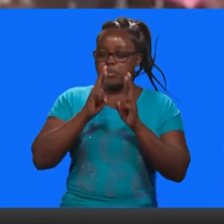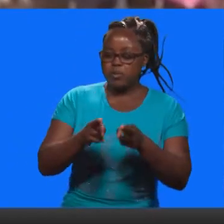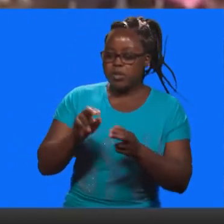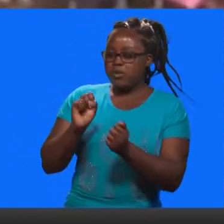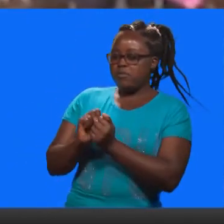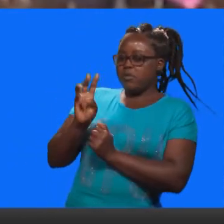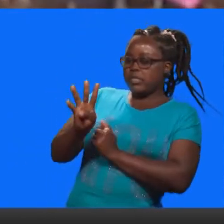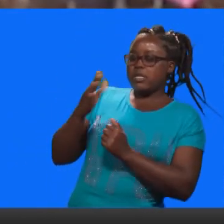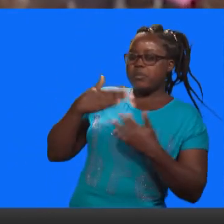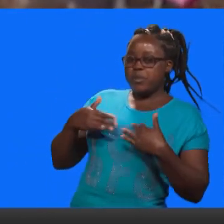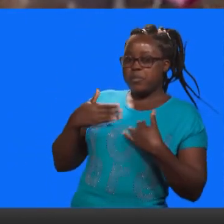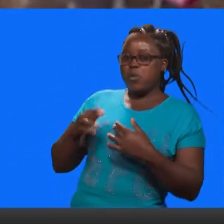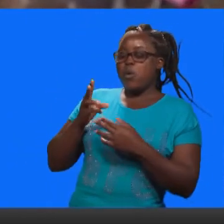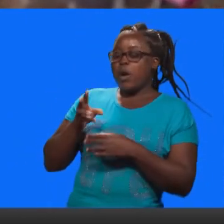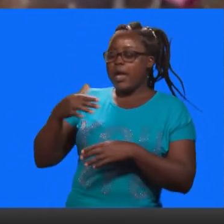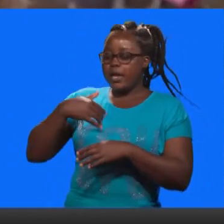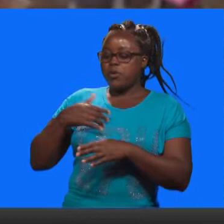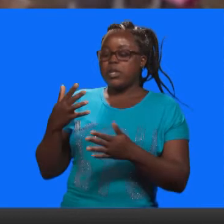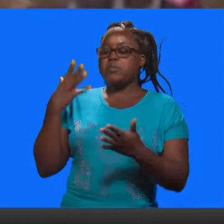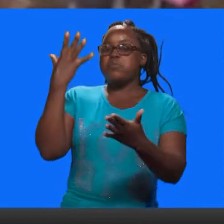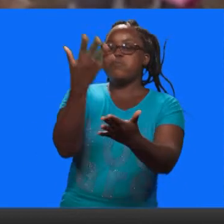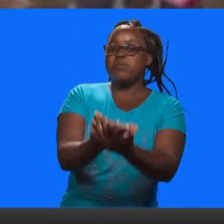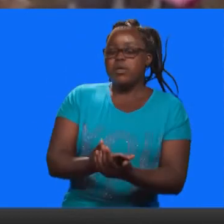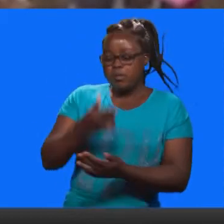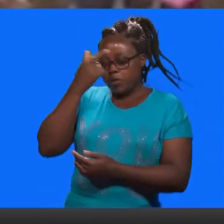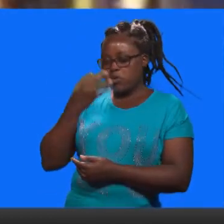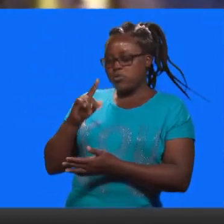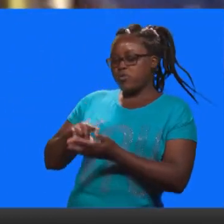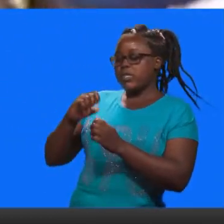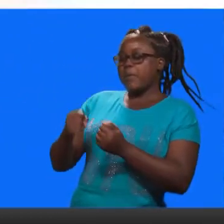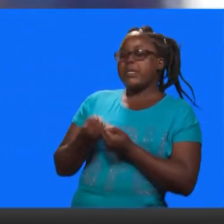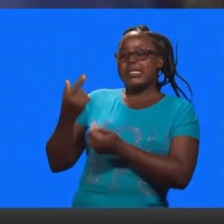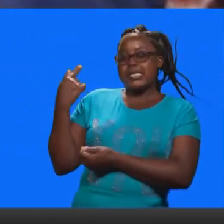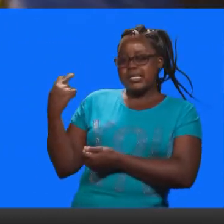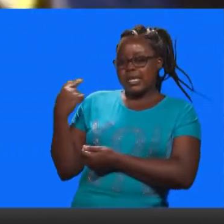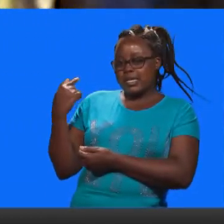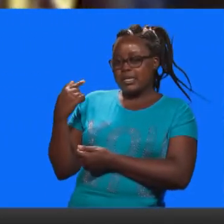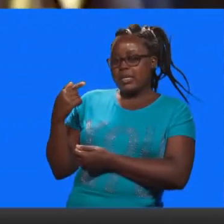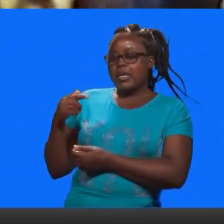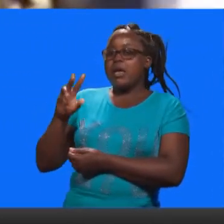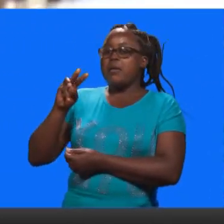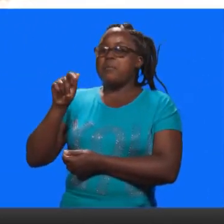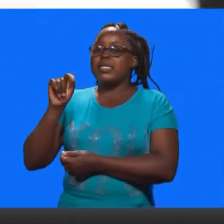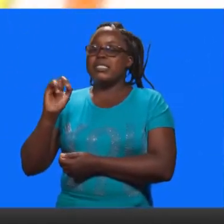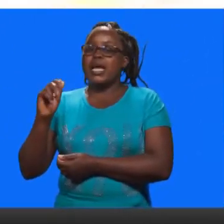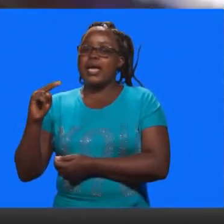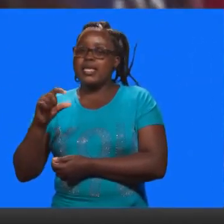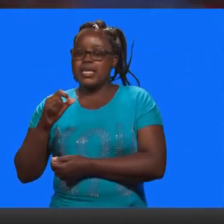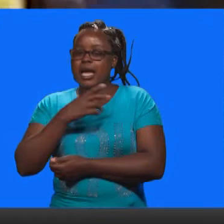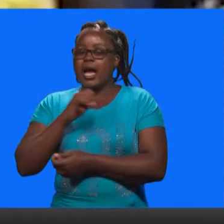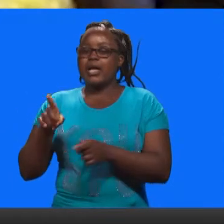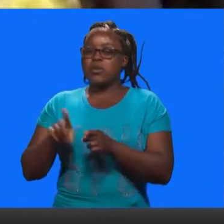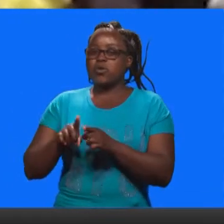14 walikuwa wamekamatwa wakihusishwa na tukio la jana. Waziri Matiang'i na Inspekta Mkuu wa Polisi